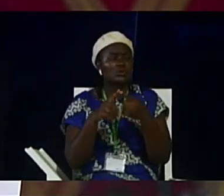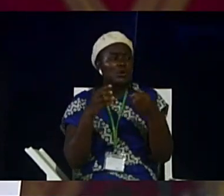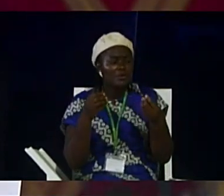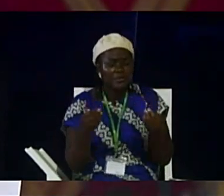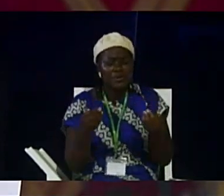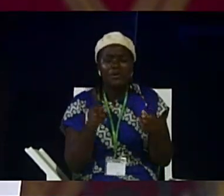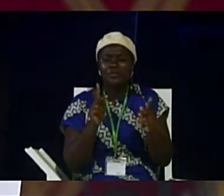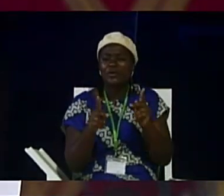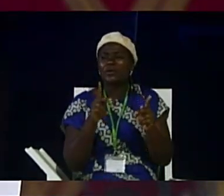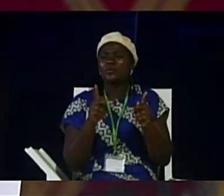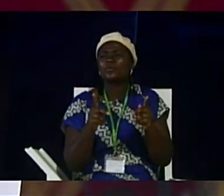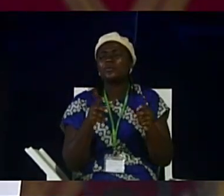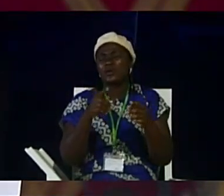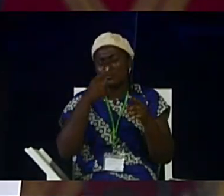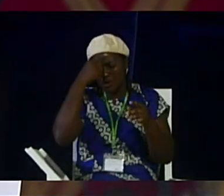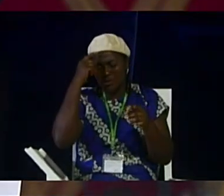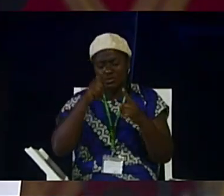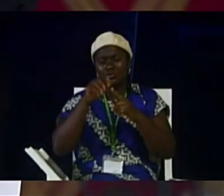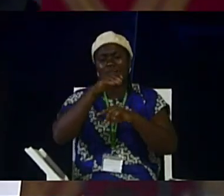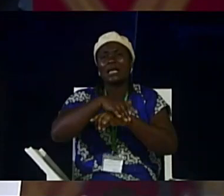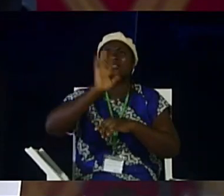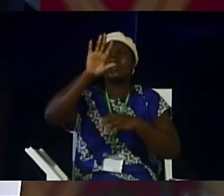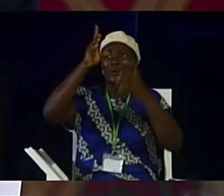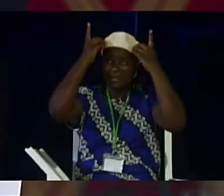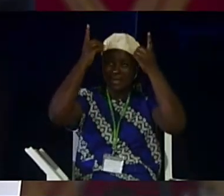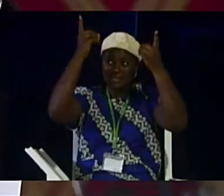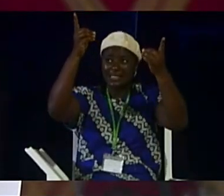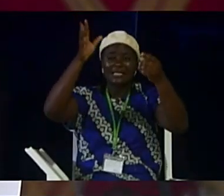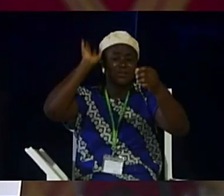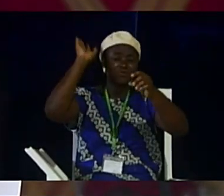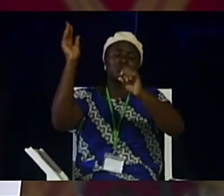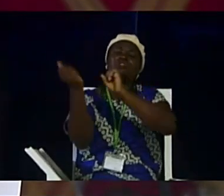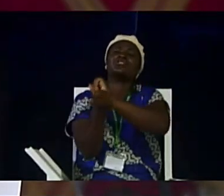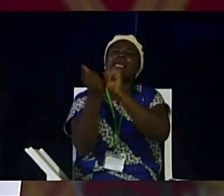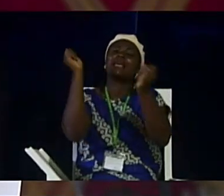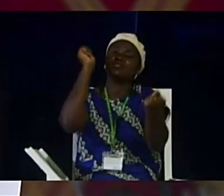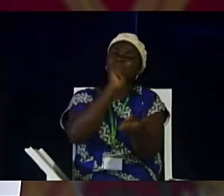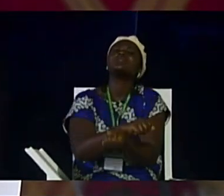me, because tonight your destiny will change.